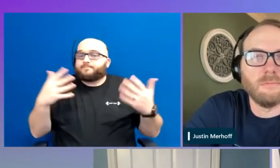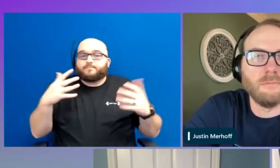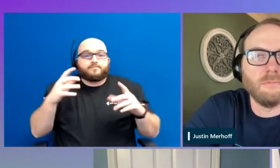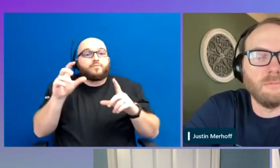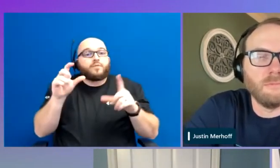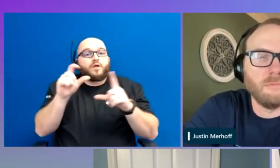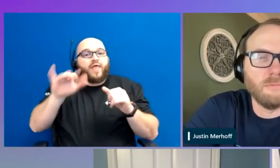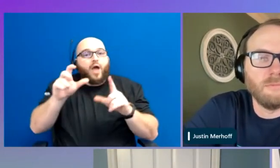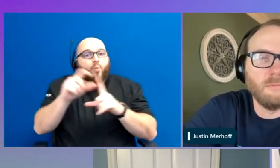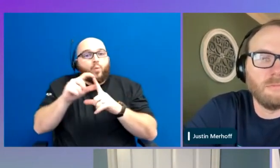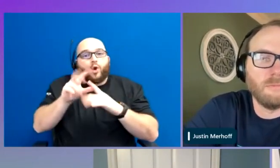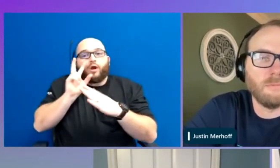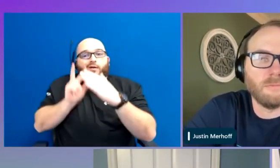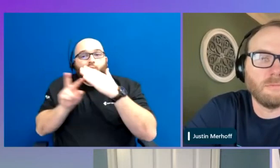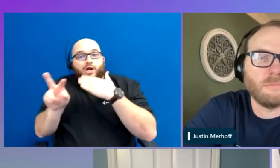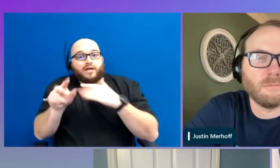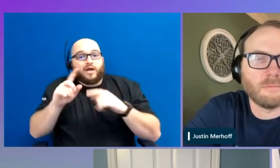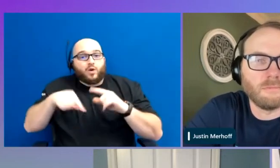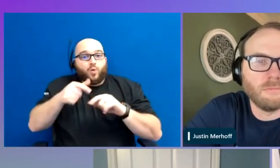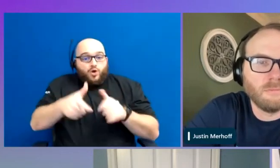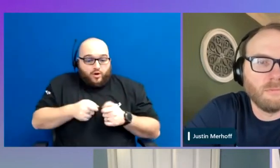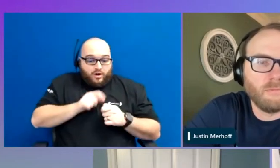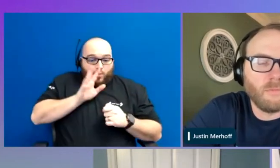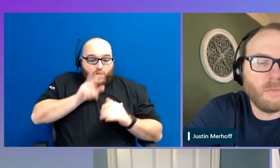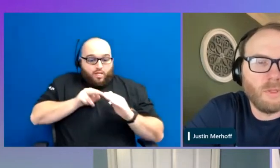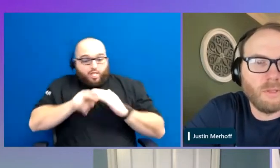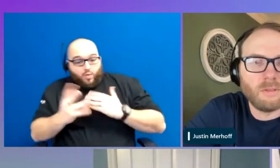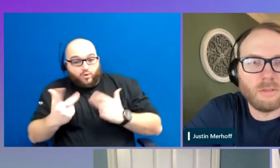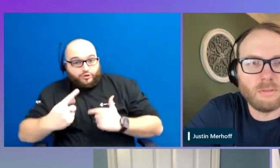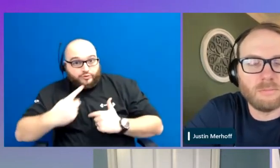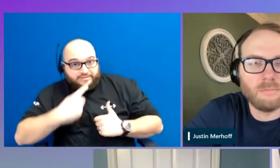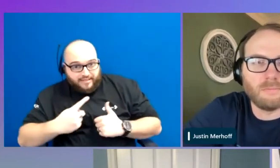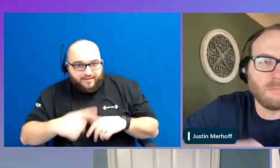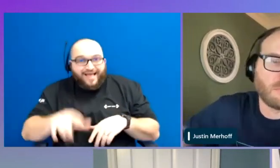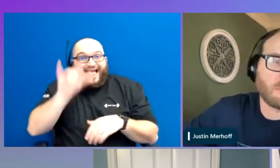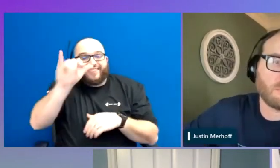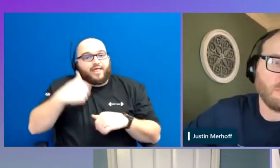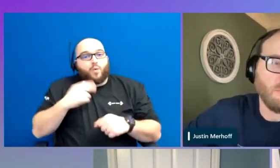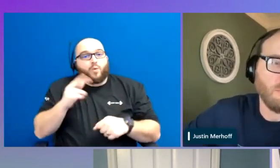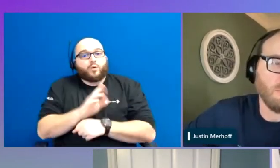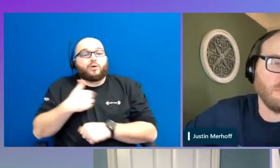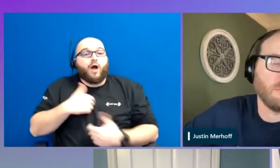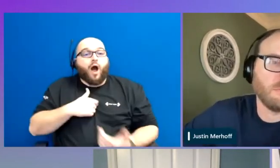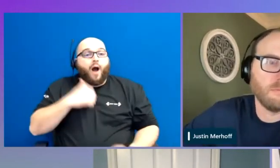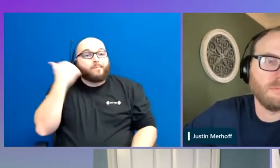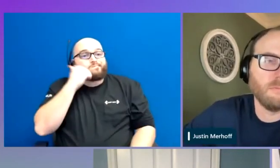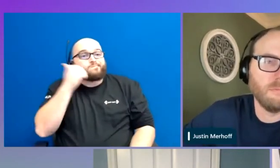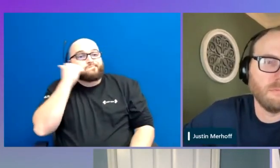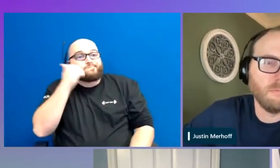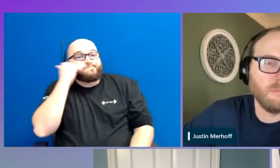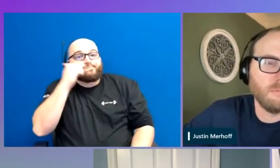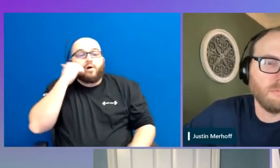prediction software, there's so many things that we use in our everyday life that were originally